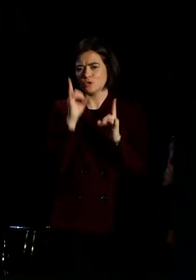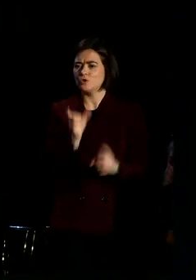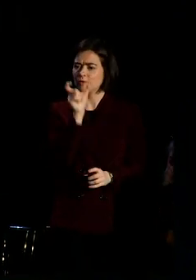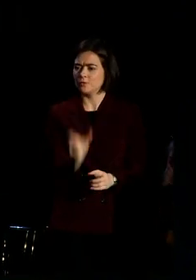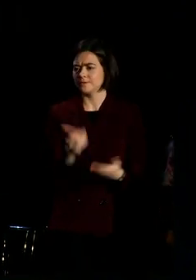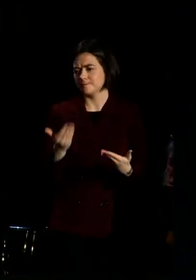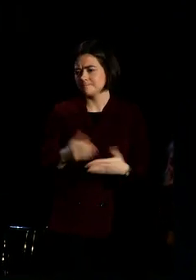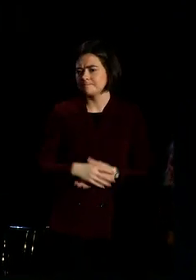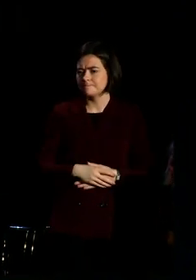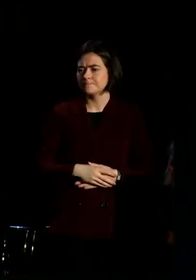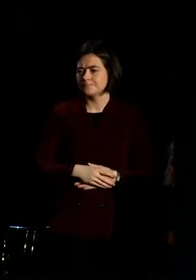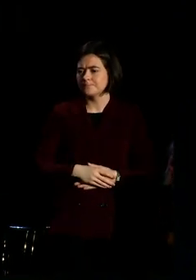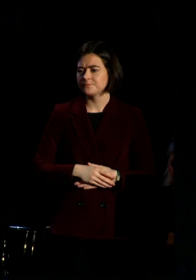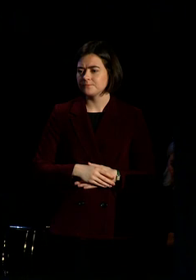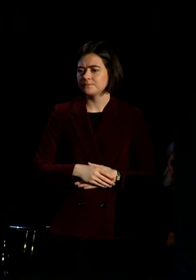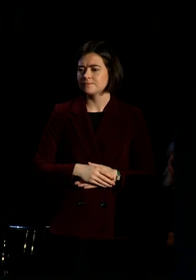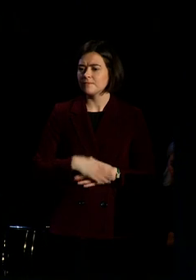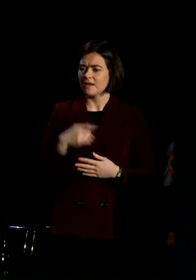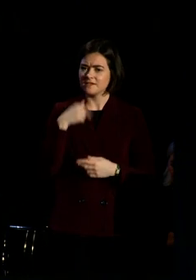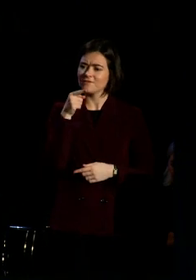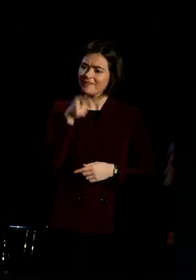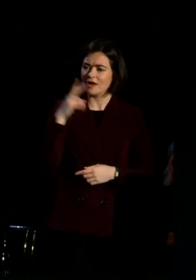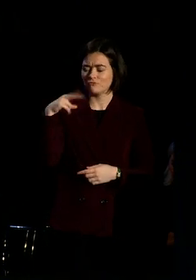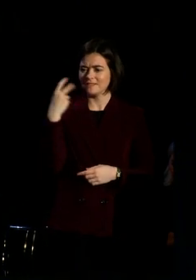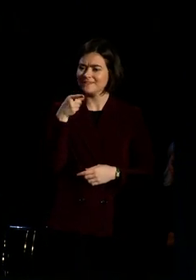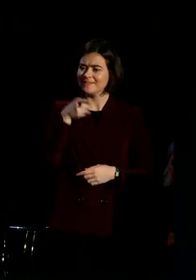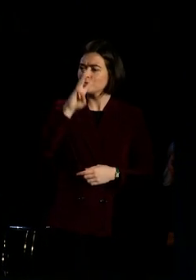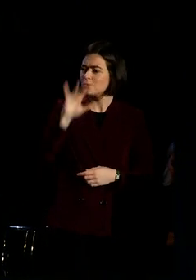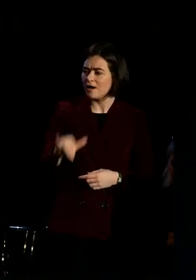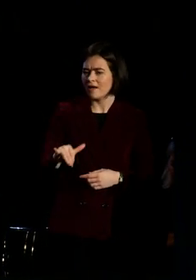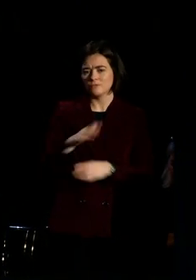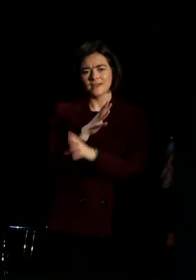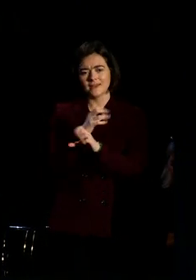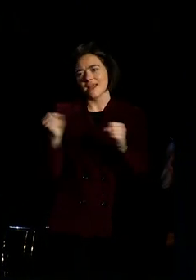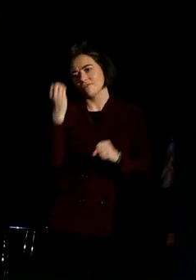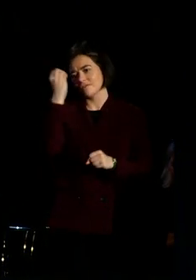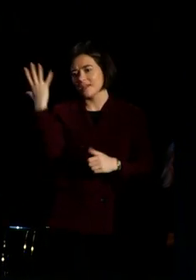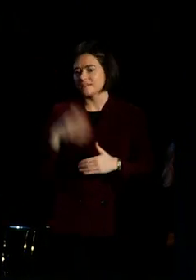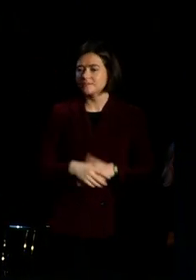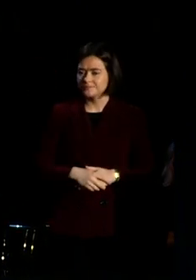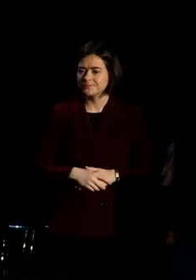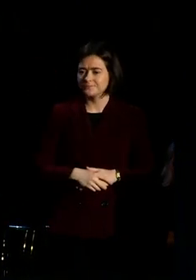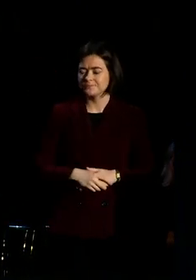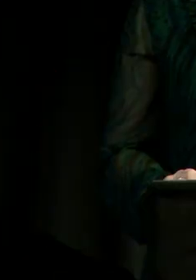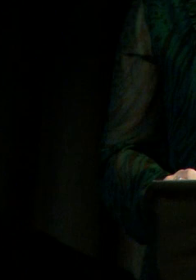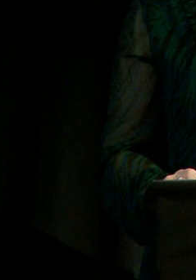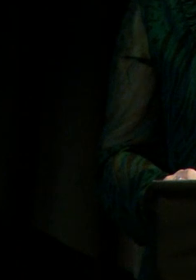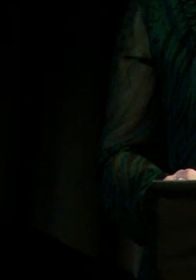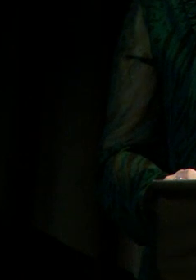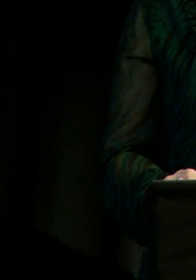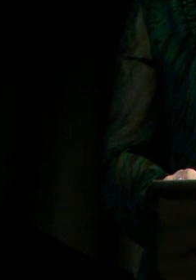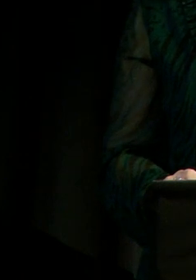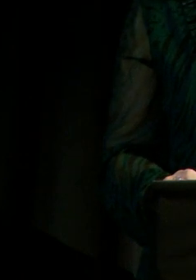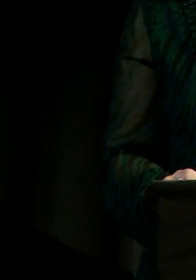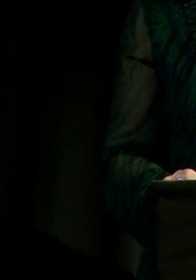human beings. It is for that reason that we can never forget. I